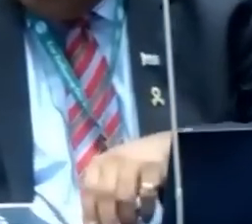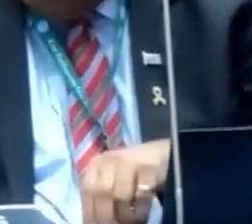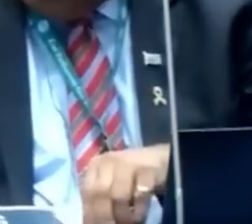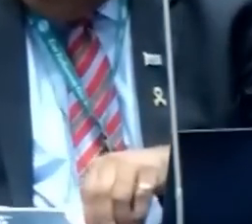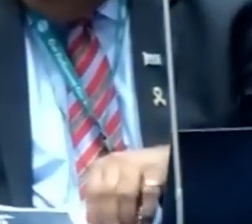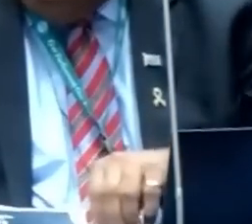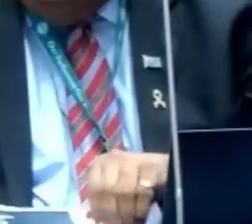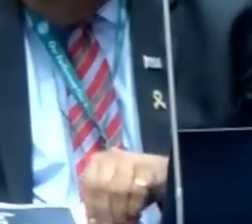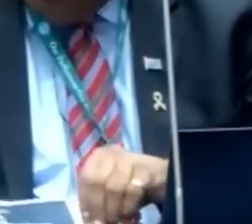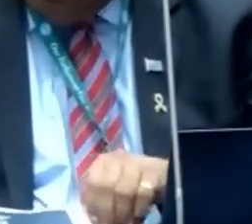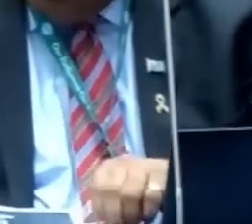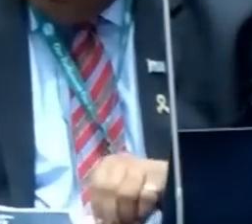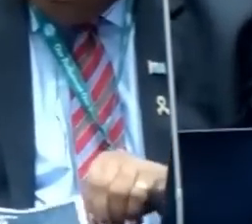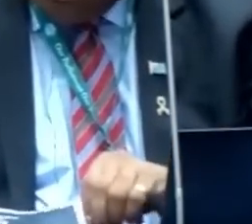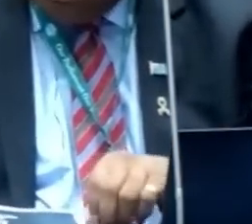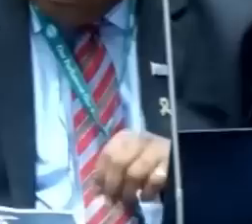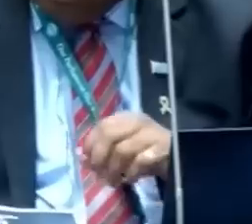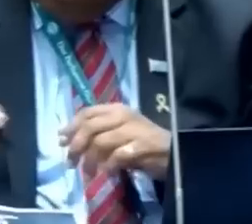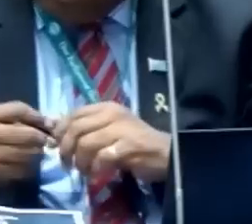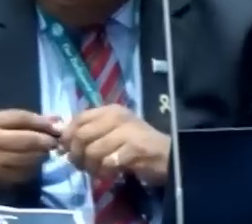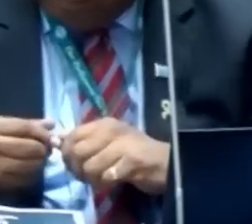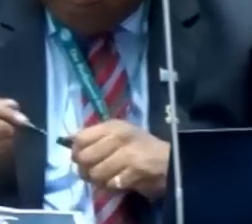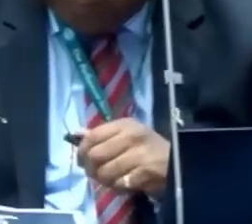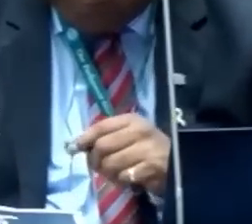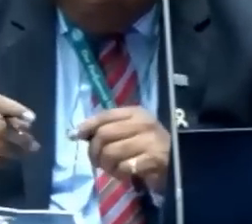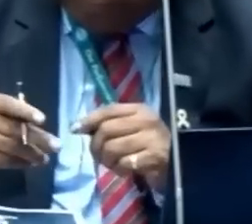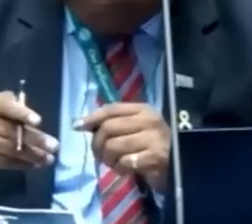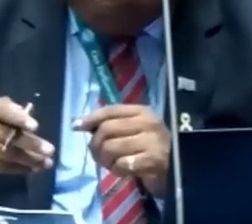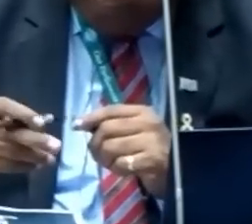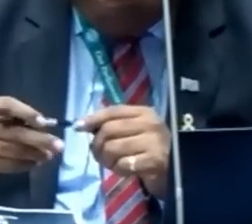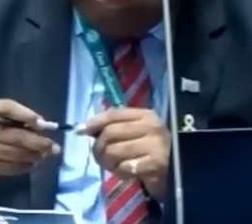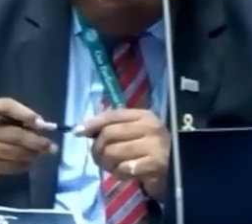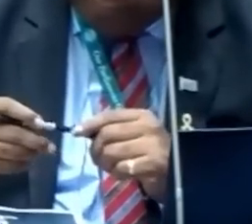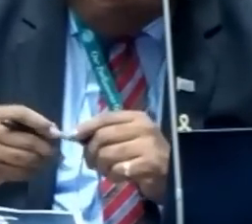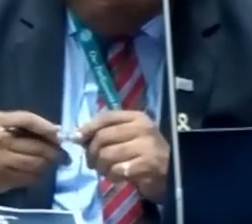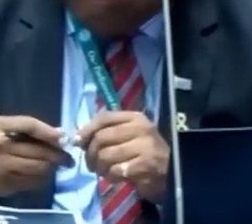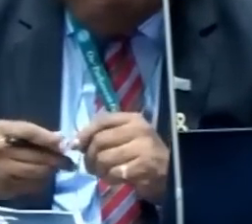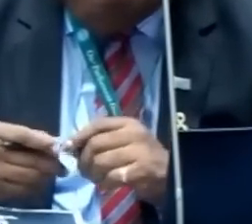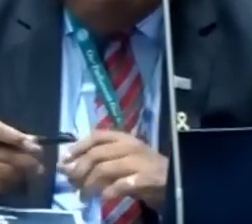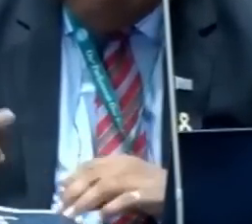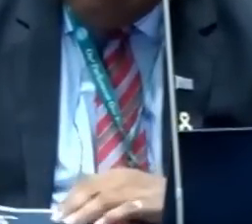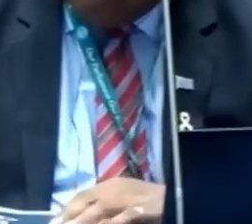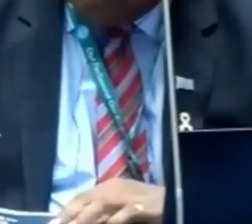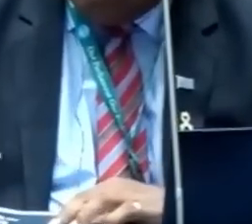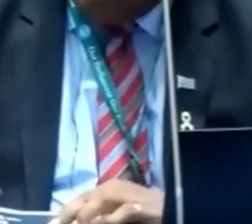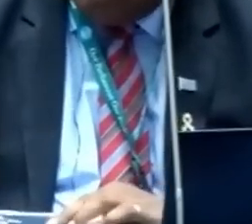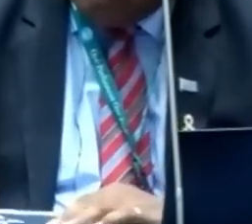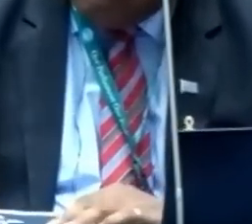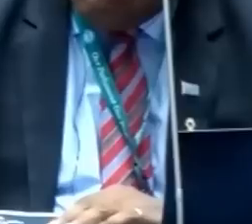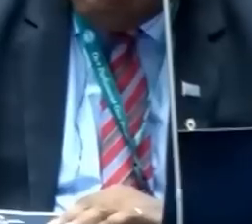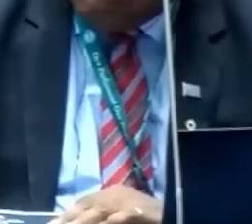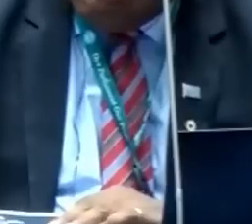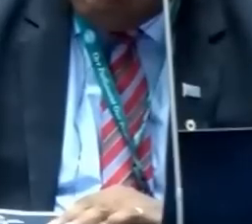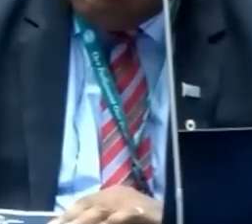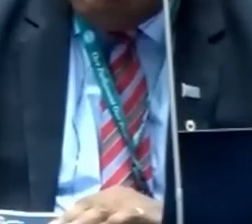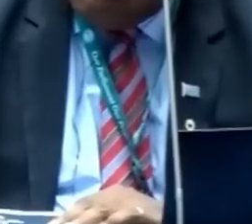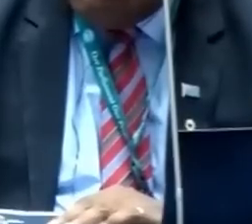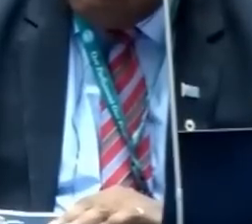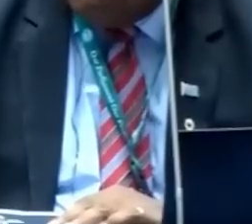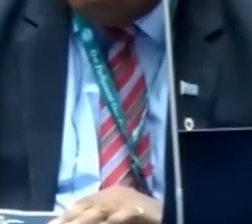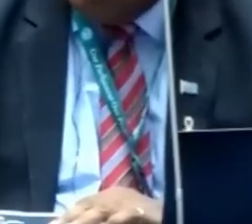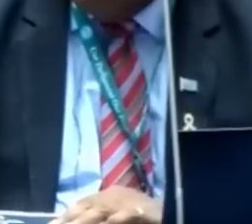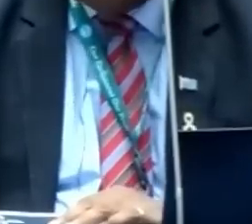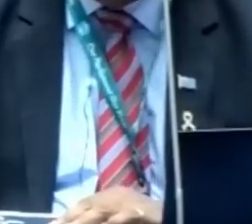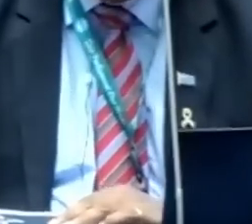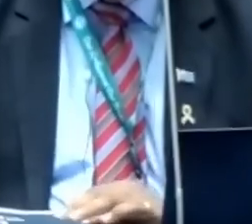pretender is that one sees into the future, while the other regards only the present. One lives by the